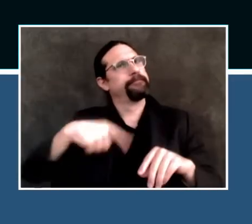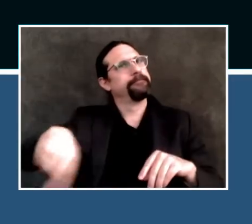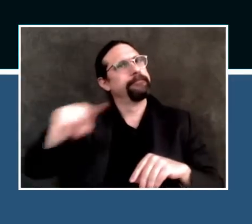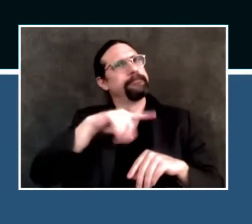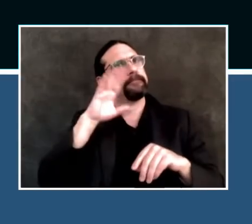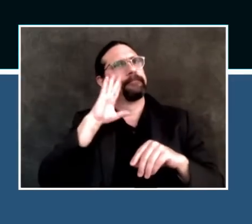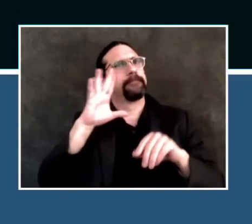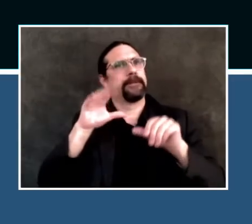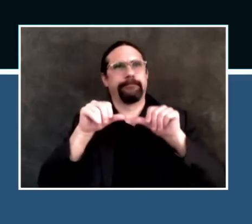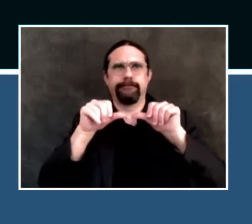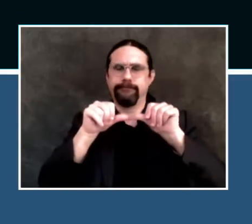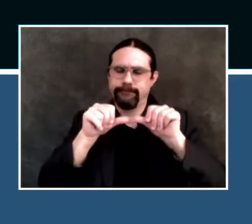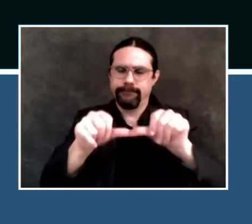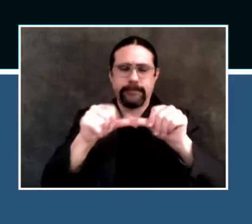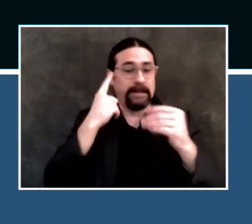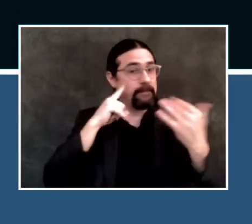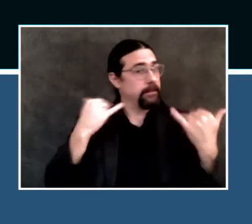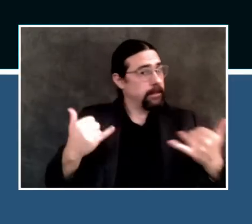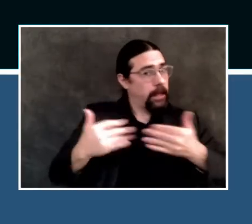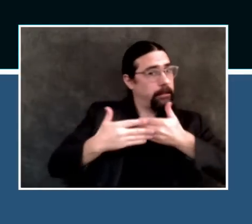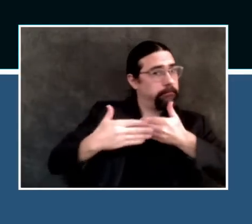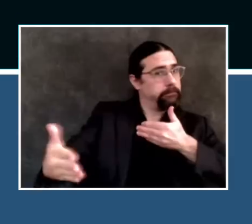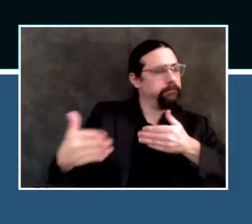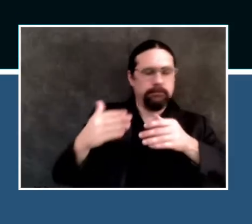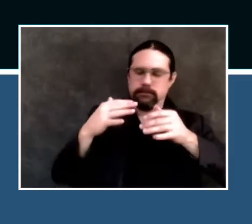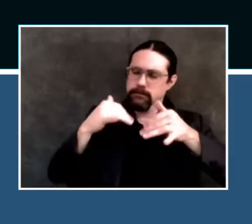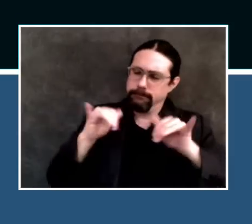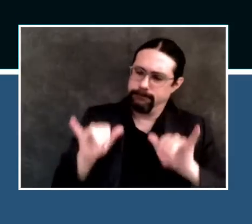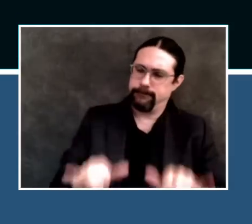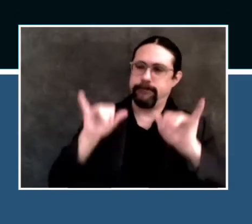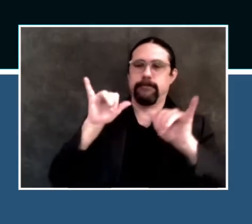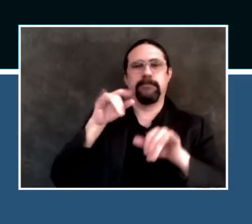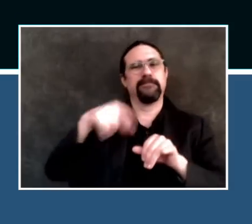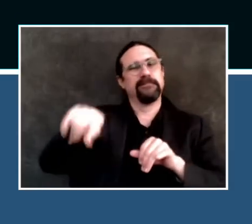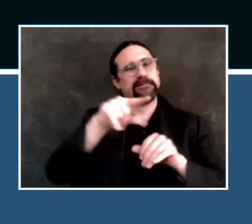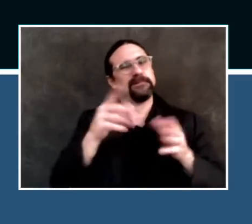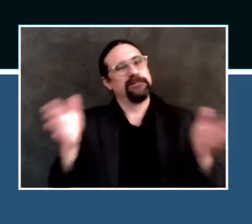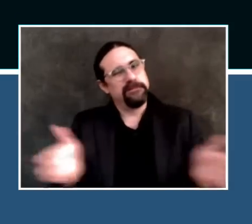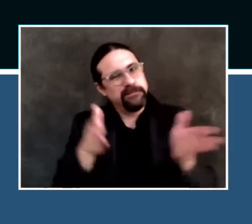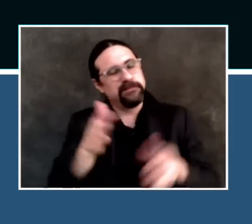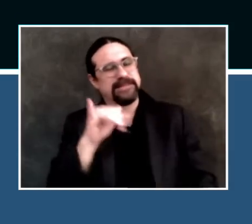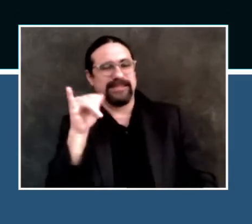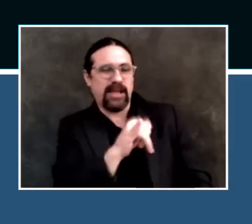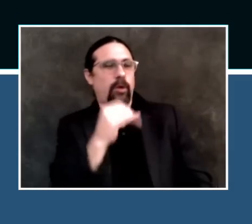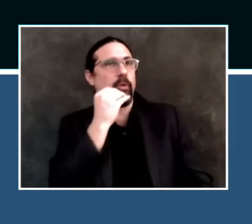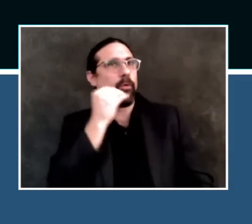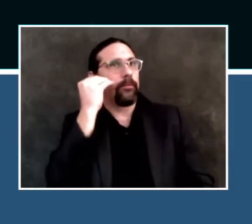next phase together, but it's going to be based on the facts, and those facts are going to be very public.